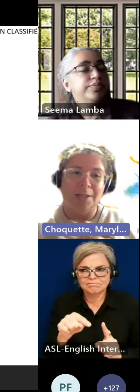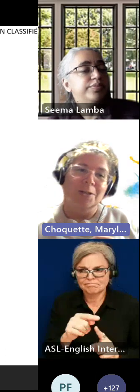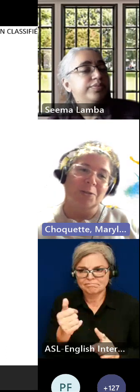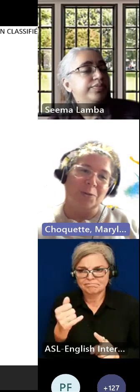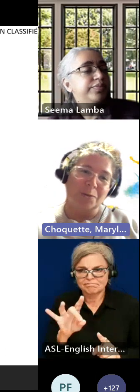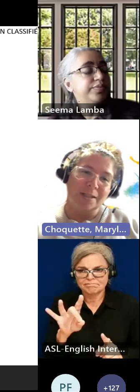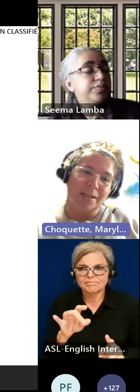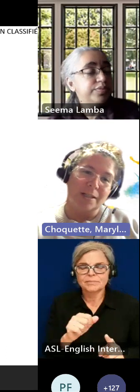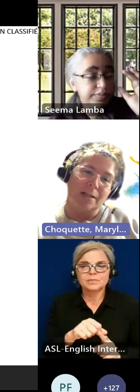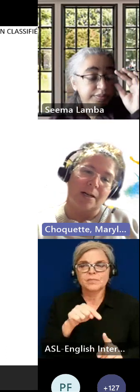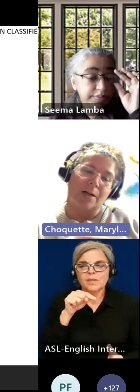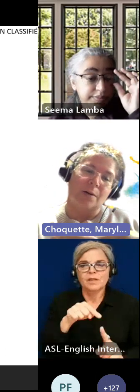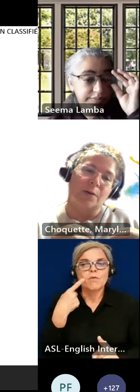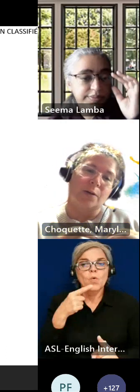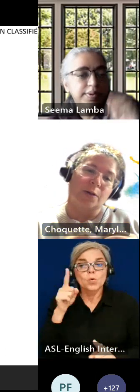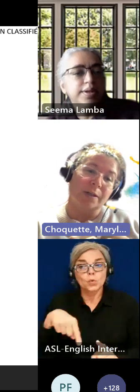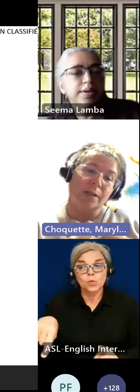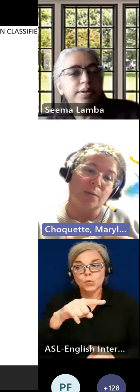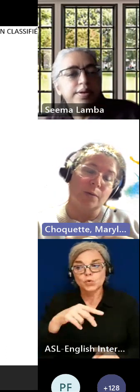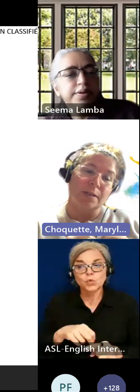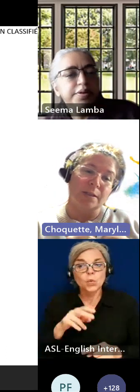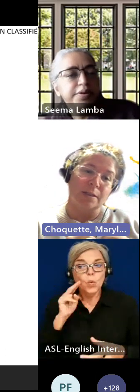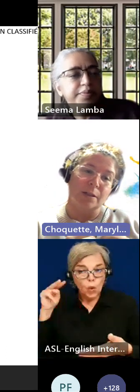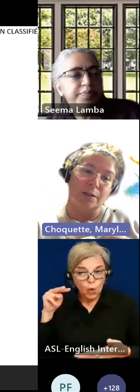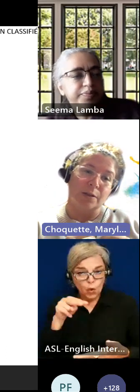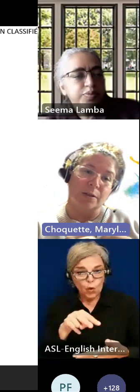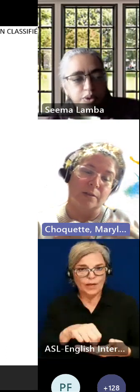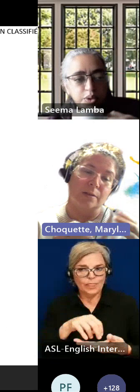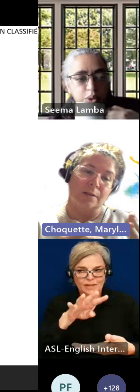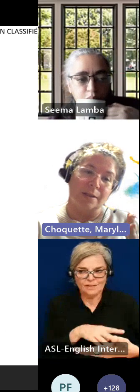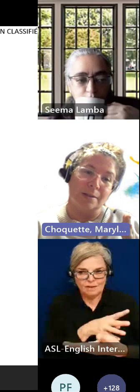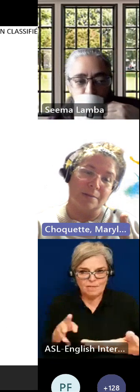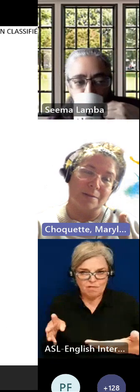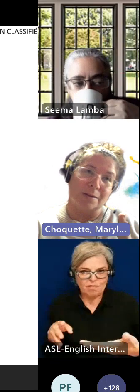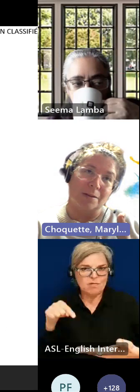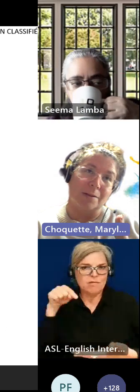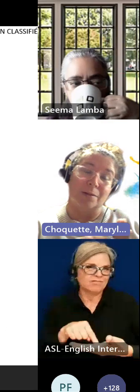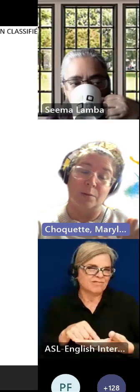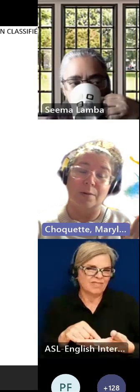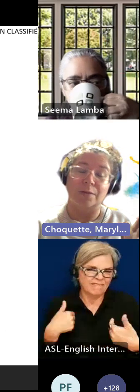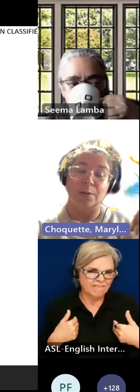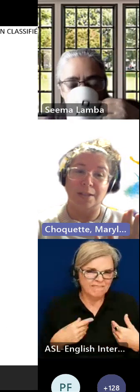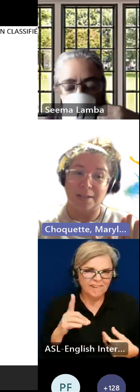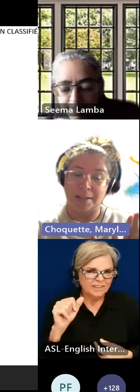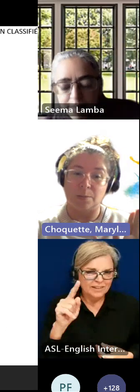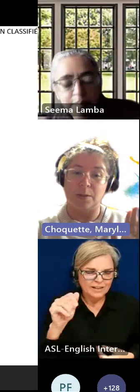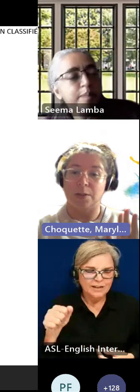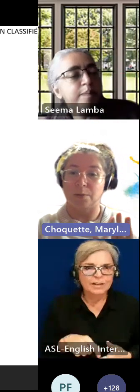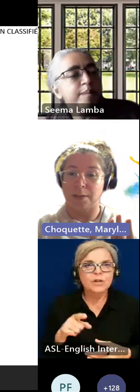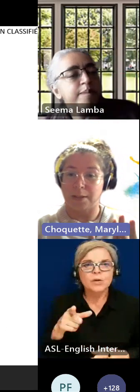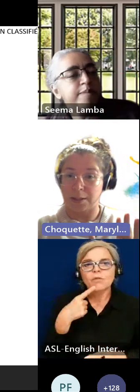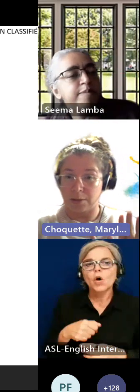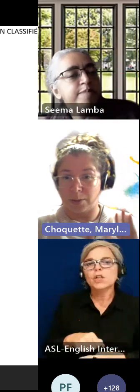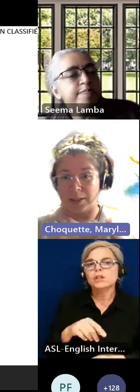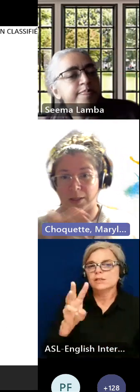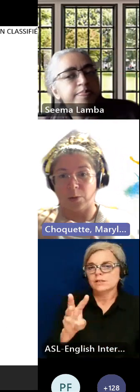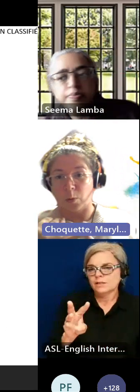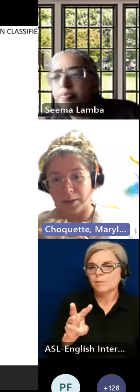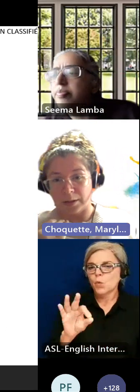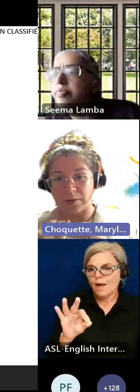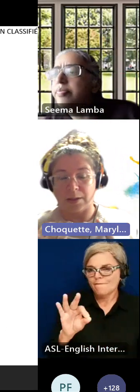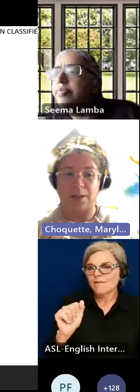should be. So really, currently we're still under the WFA 2016 because we're